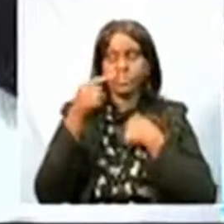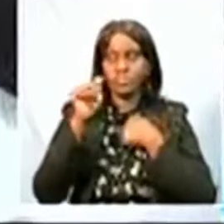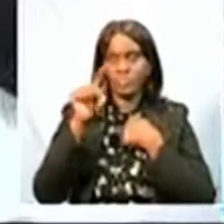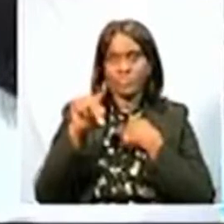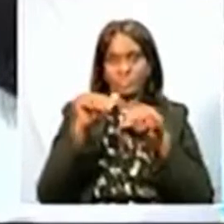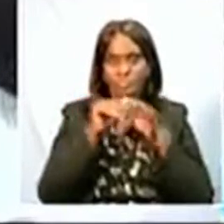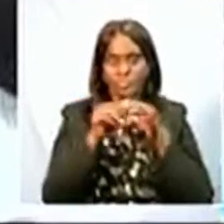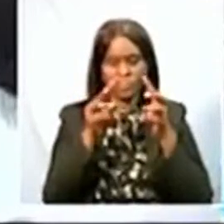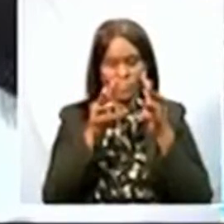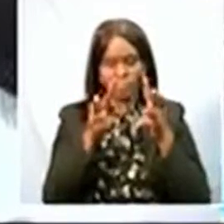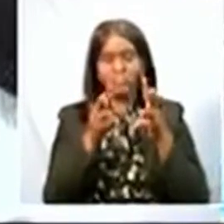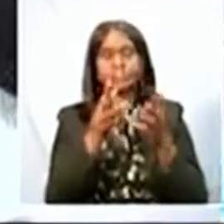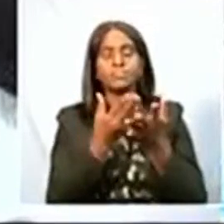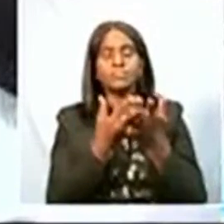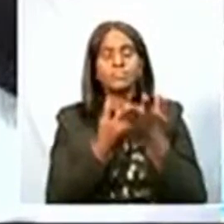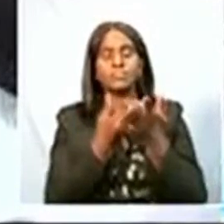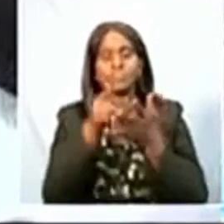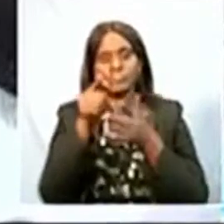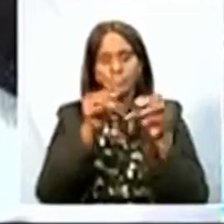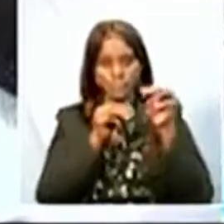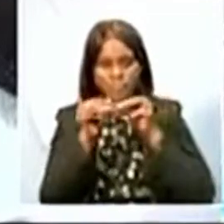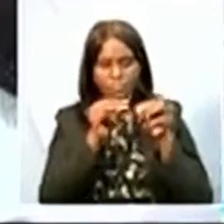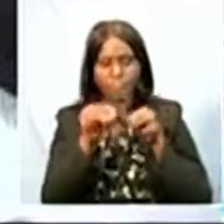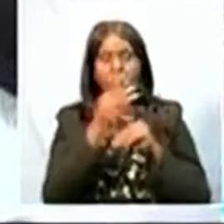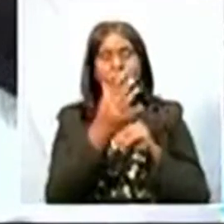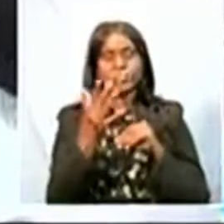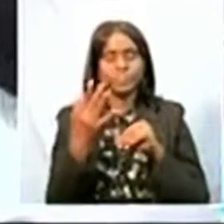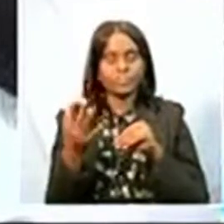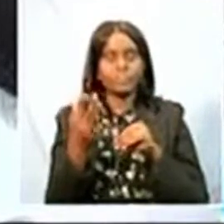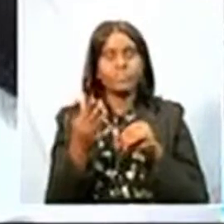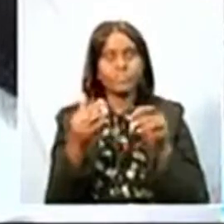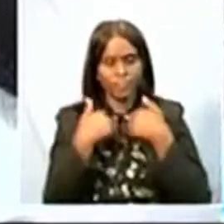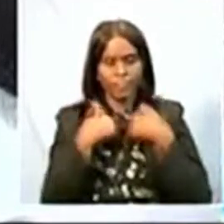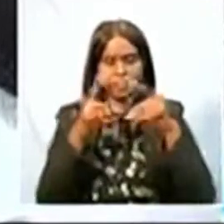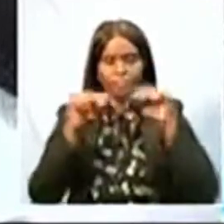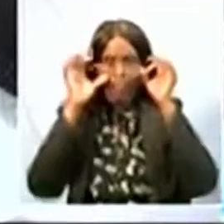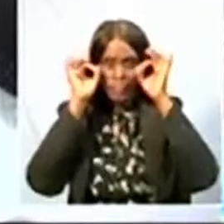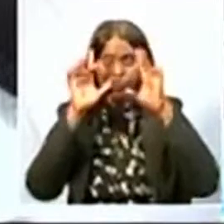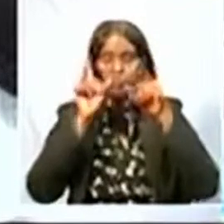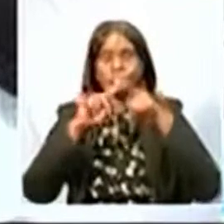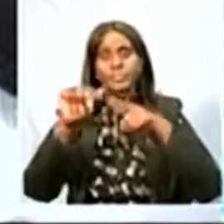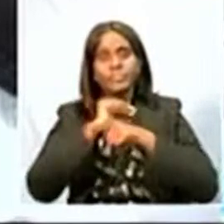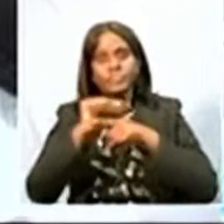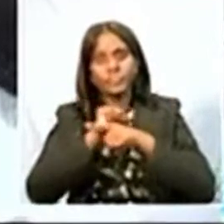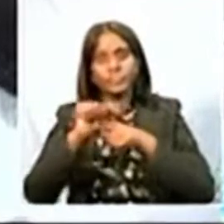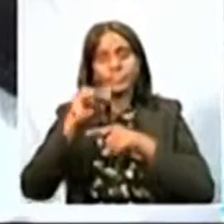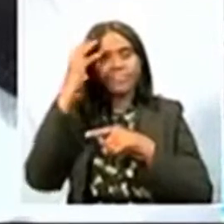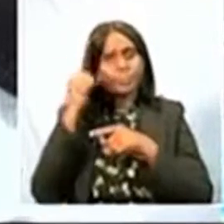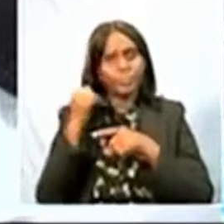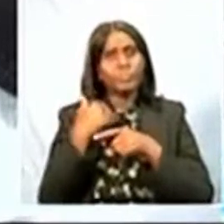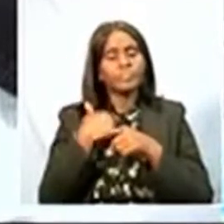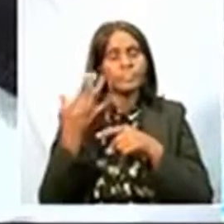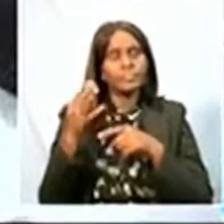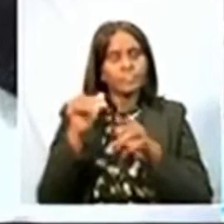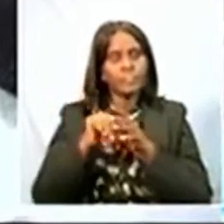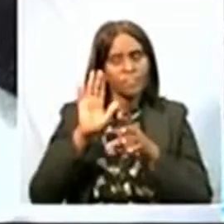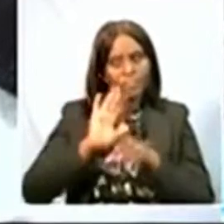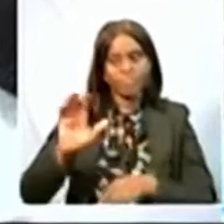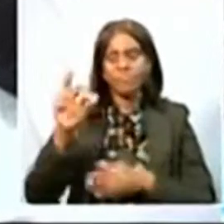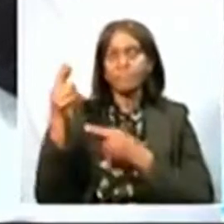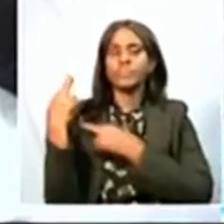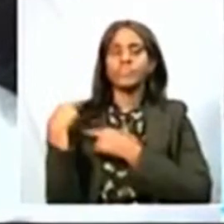way you are managing things, there is no harm to orient officers on their